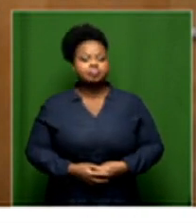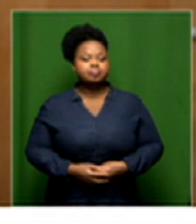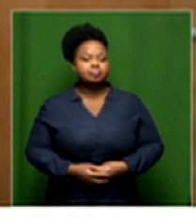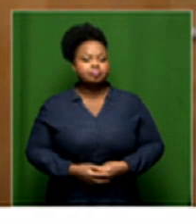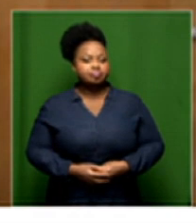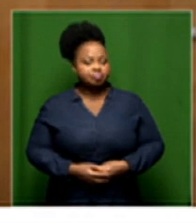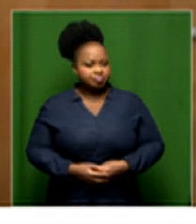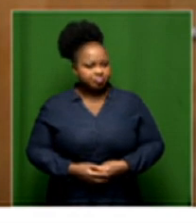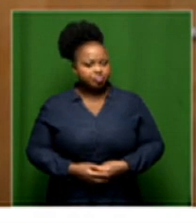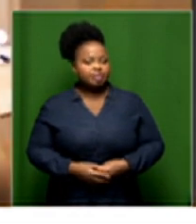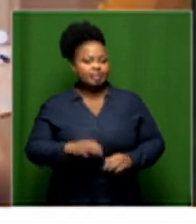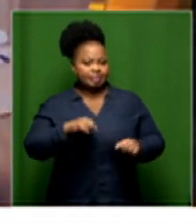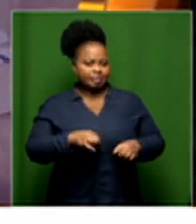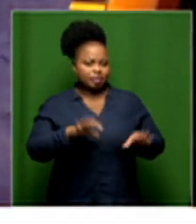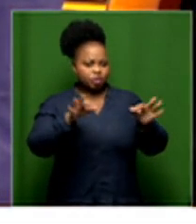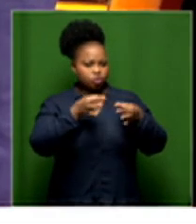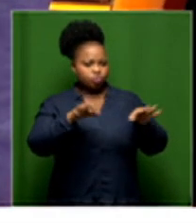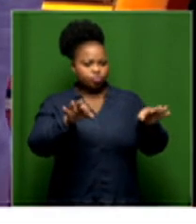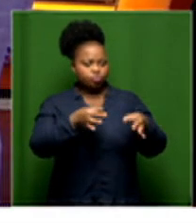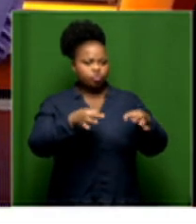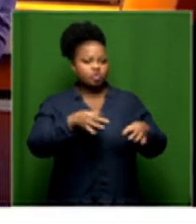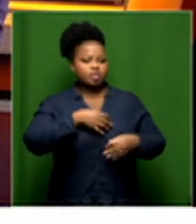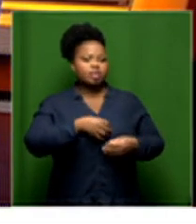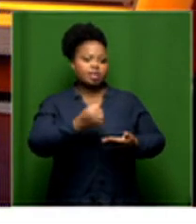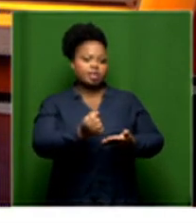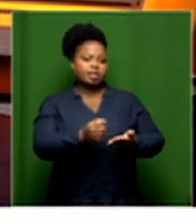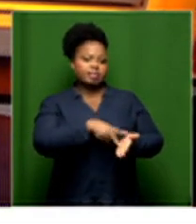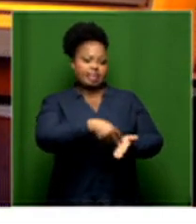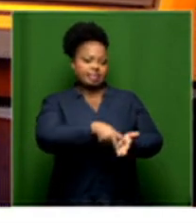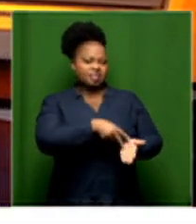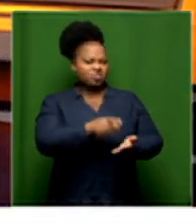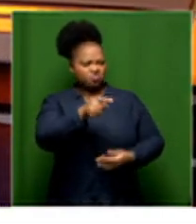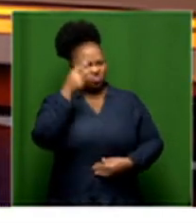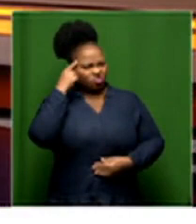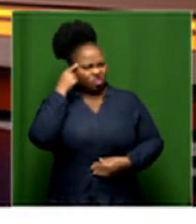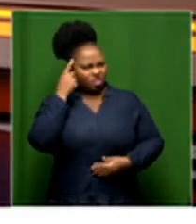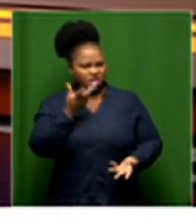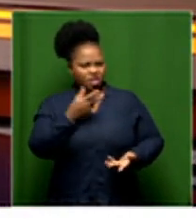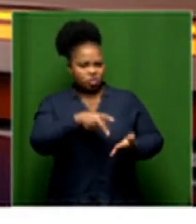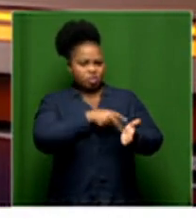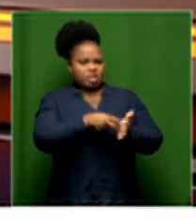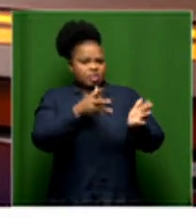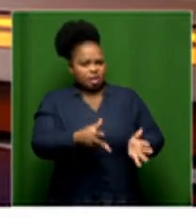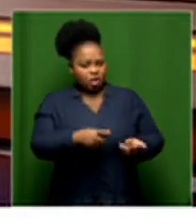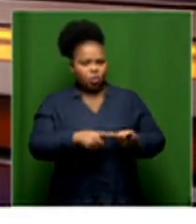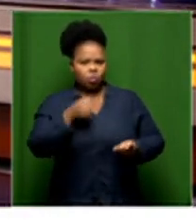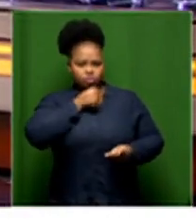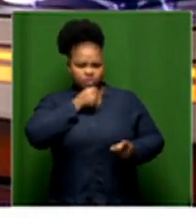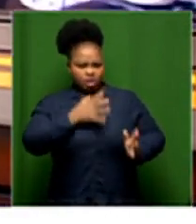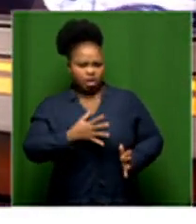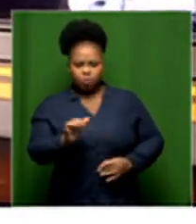Basically. Yeah, it's music and dance, but how would you classify yourself? Do you see yourself as a dancer or as a musician?